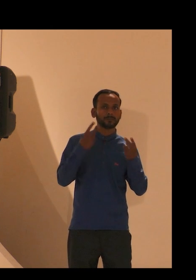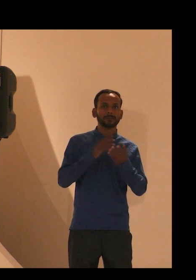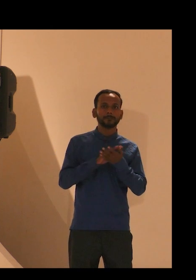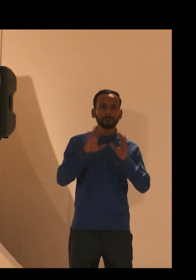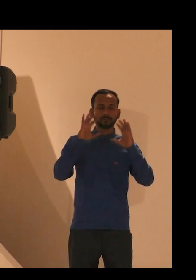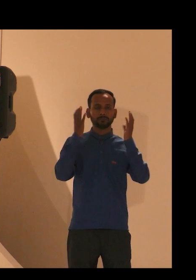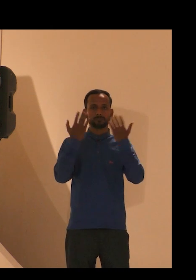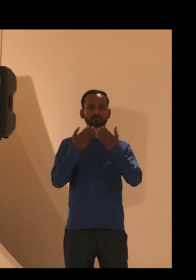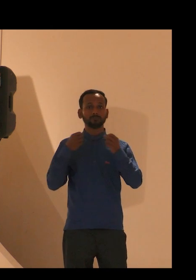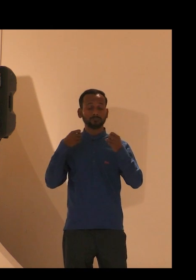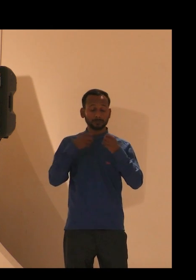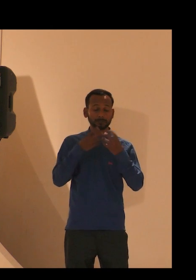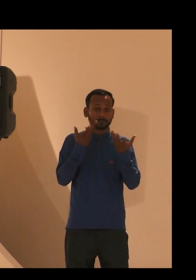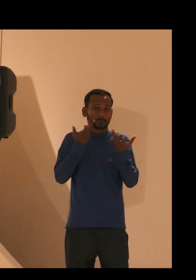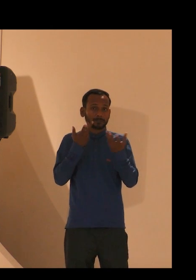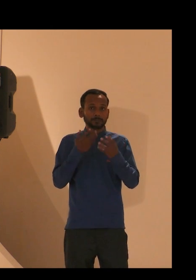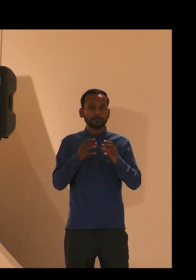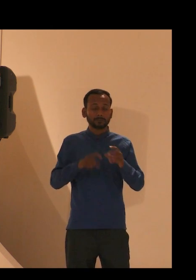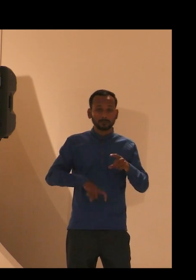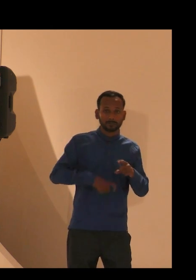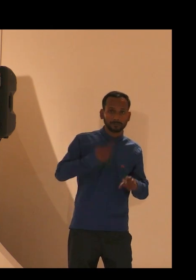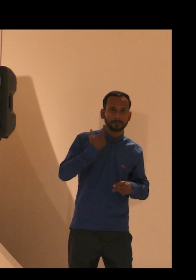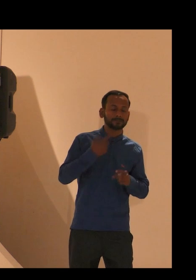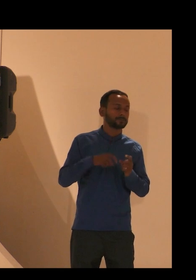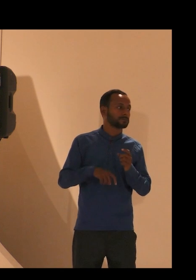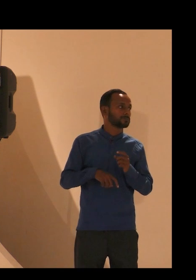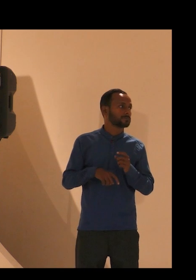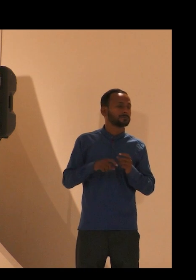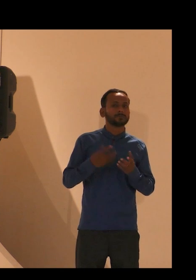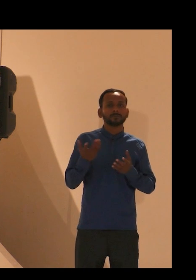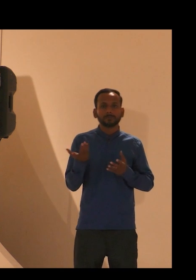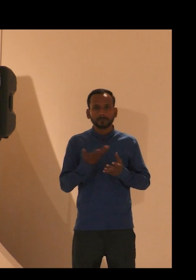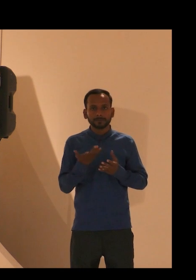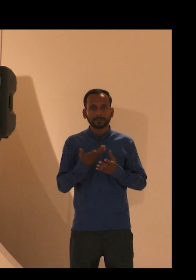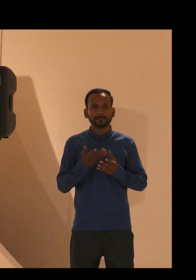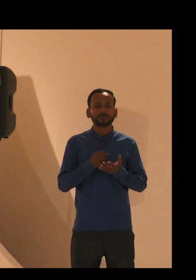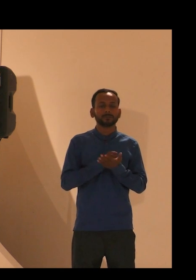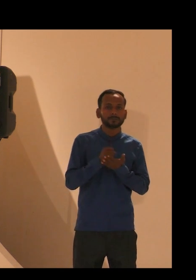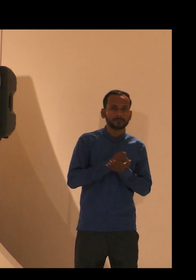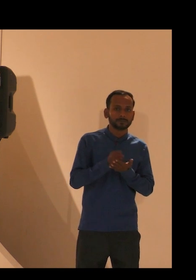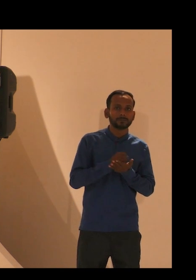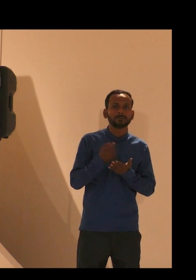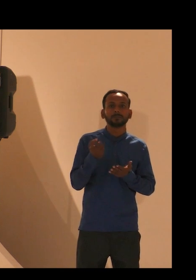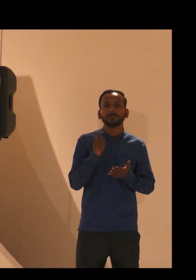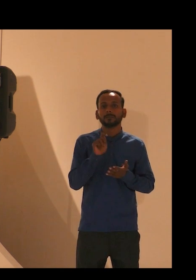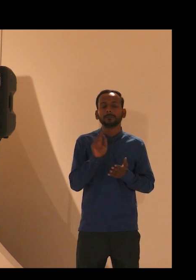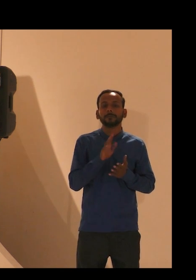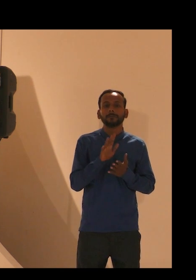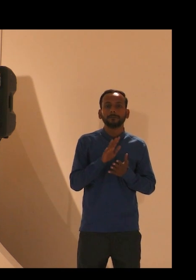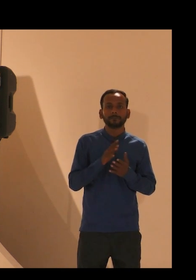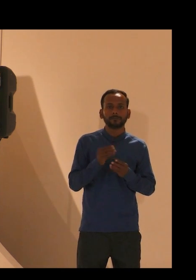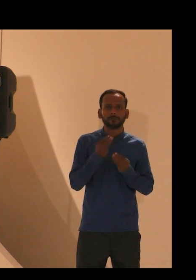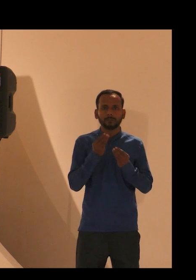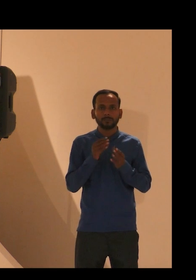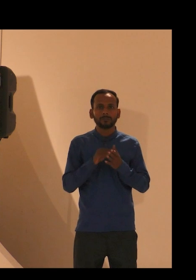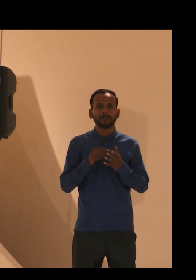global challenges for the humanity in contemporary times. So that's what we try to do a little, but we are of